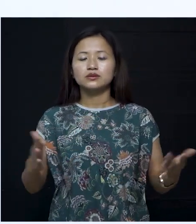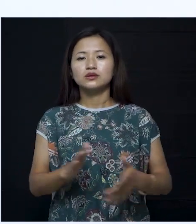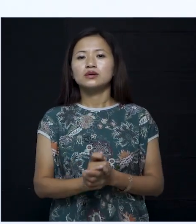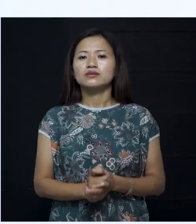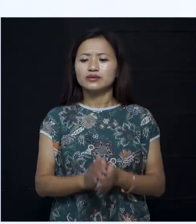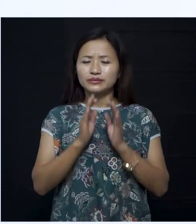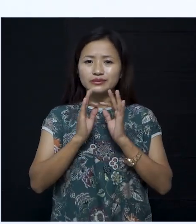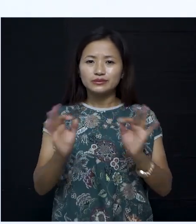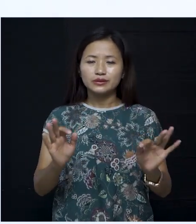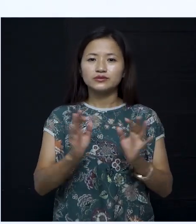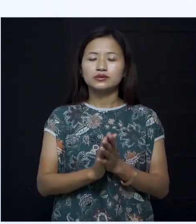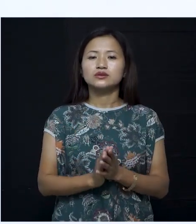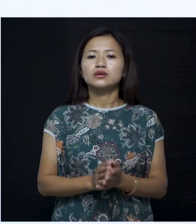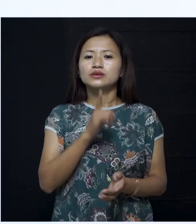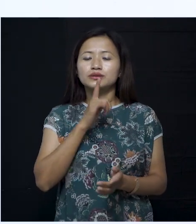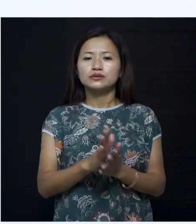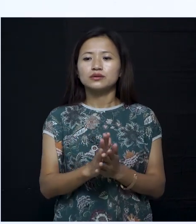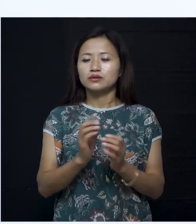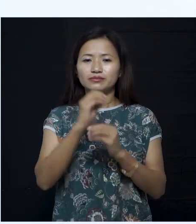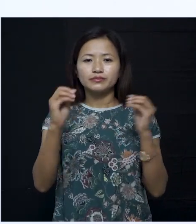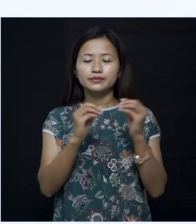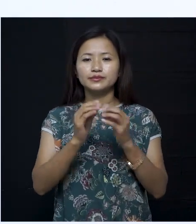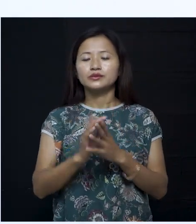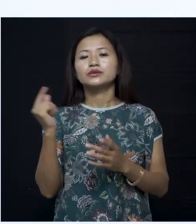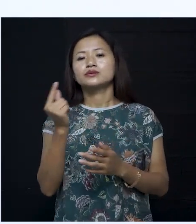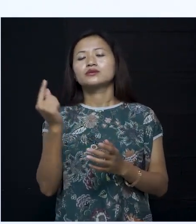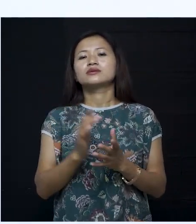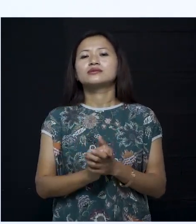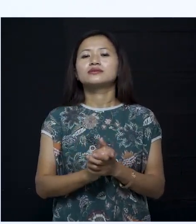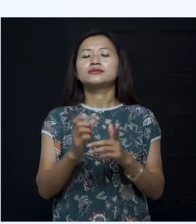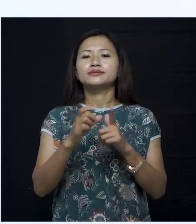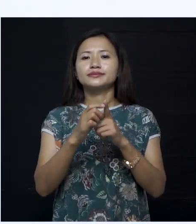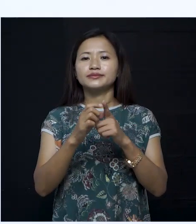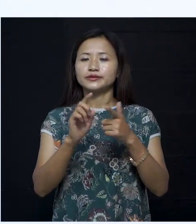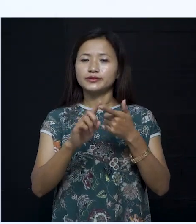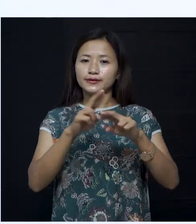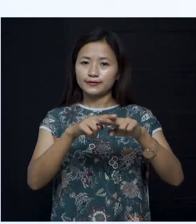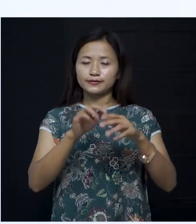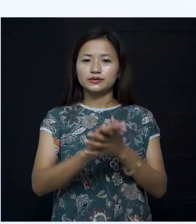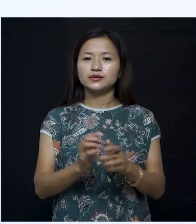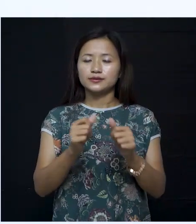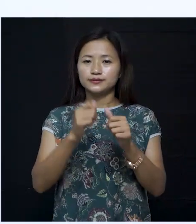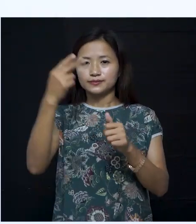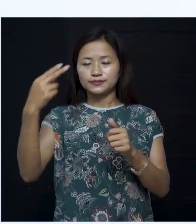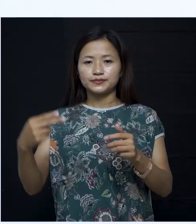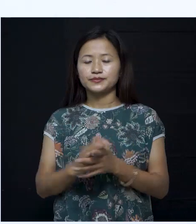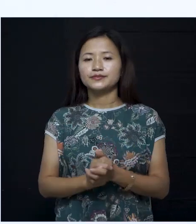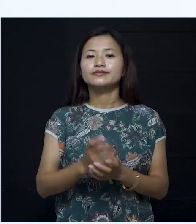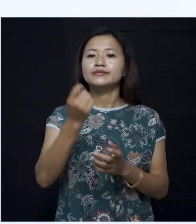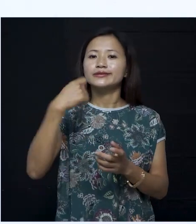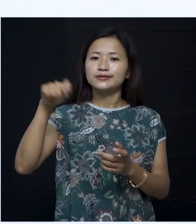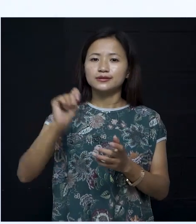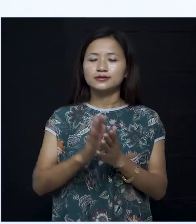very specific and that you are very sure about, you will use definite article, that is DHE. Okay, this